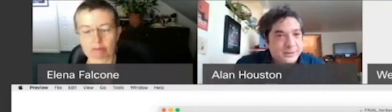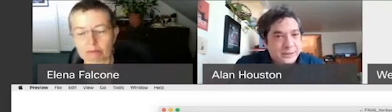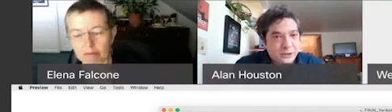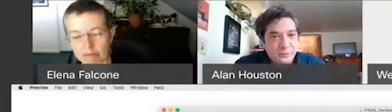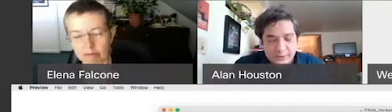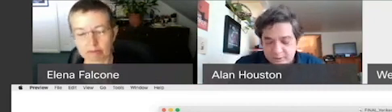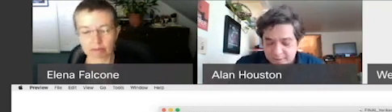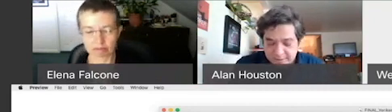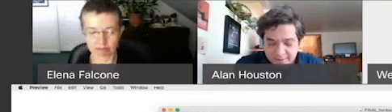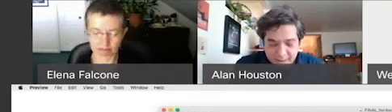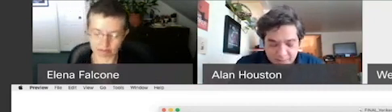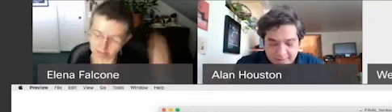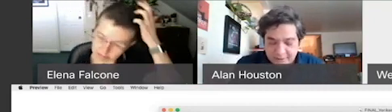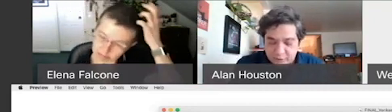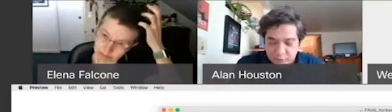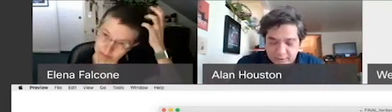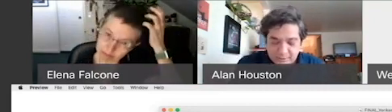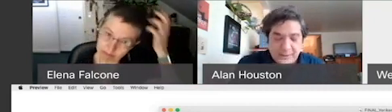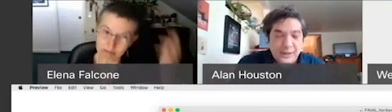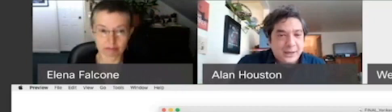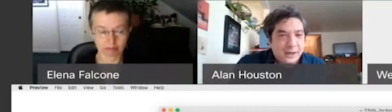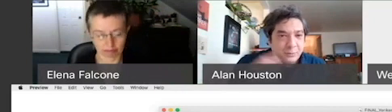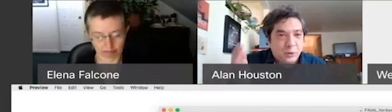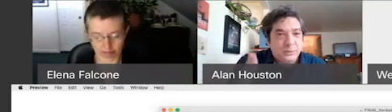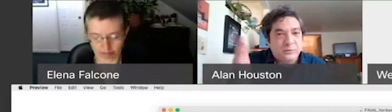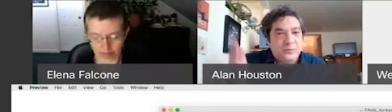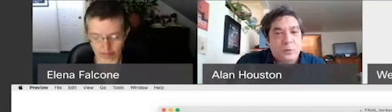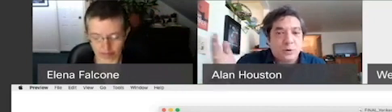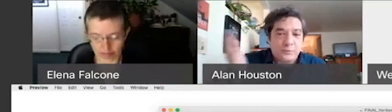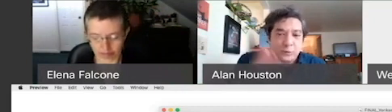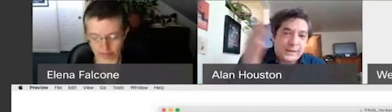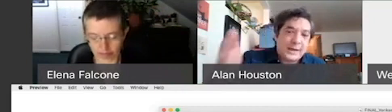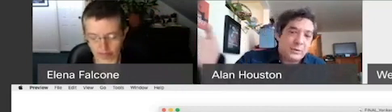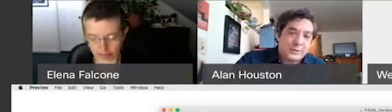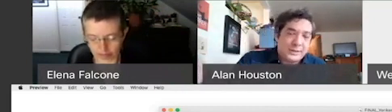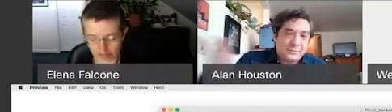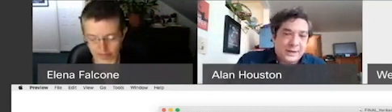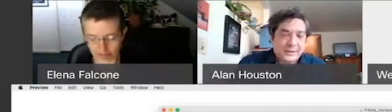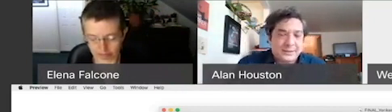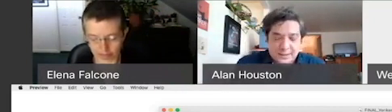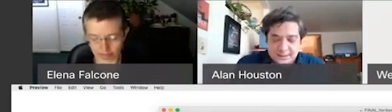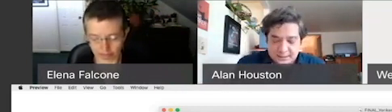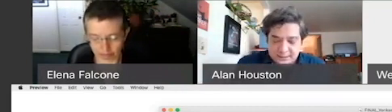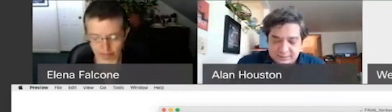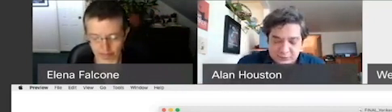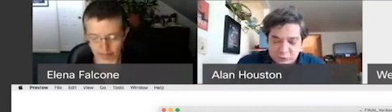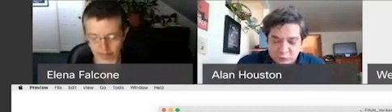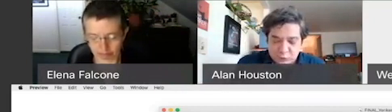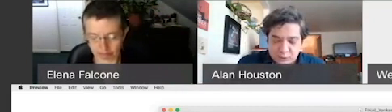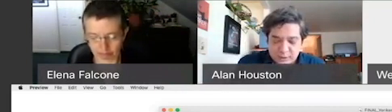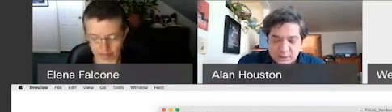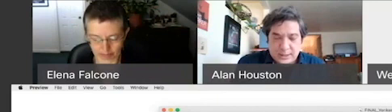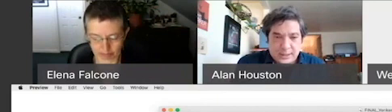our tech help desk that you can make an appointment for 48 hours in advance if you